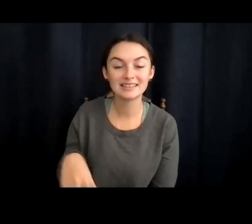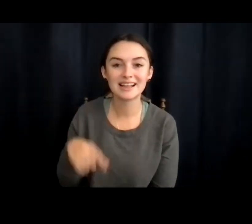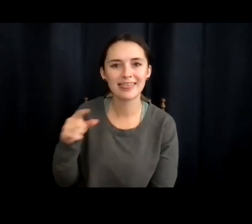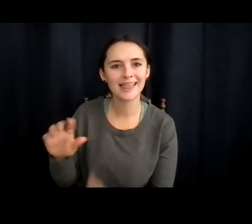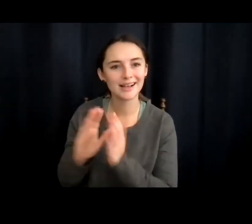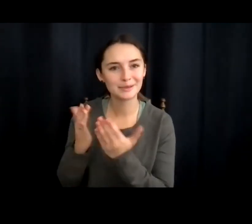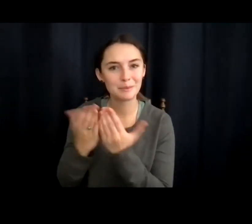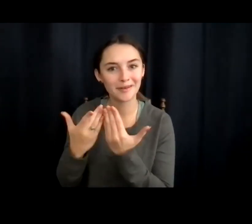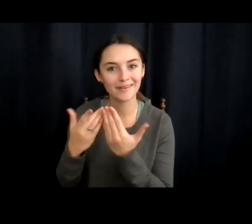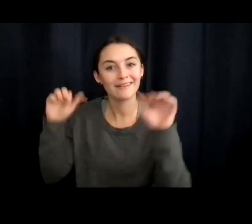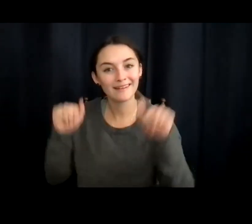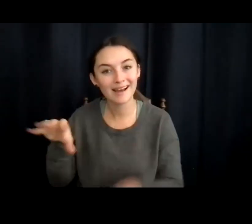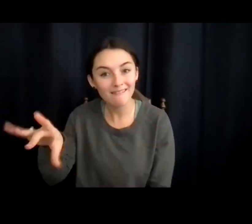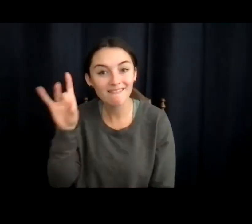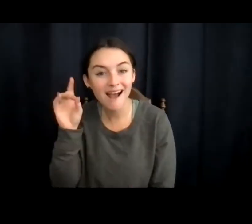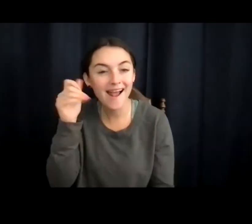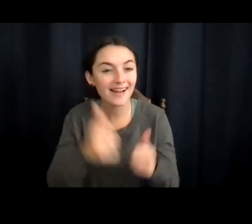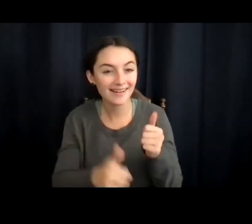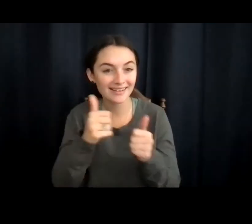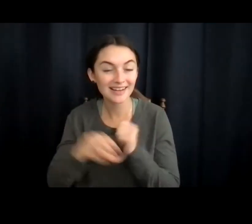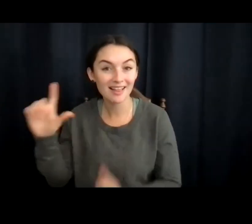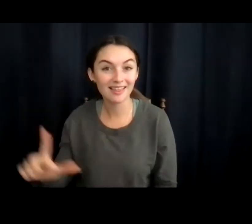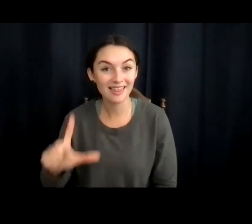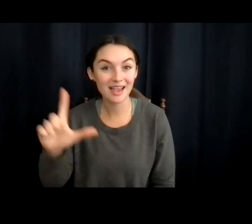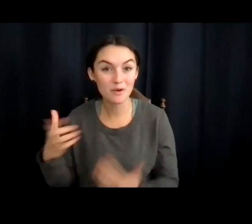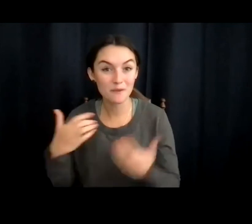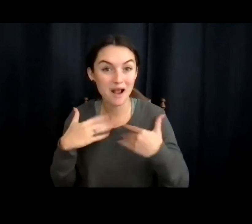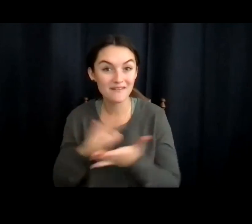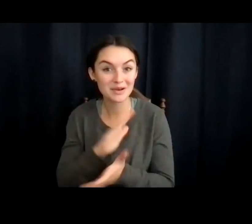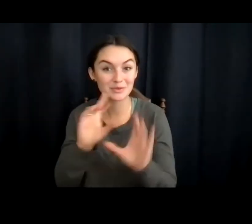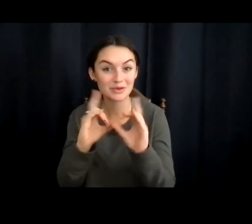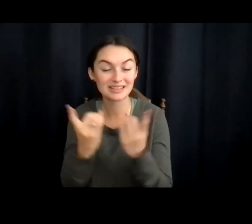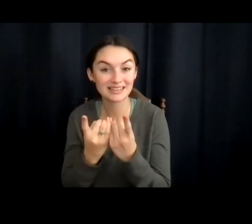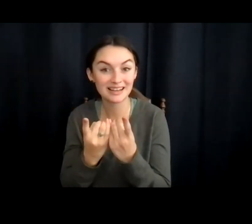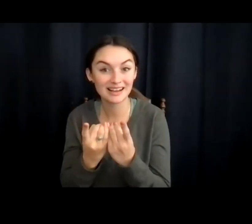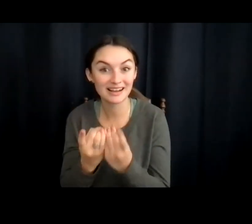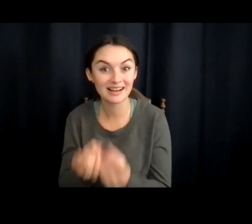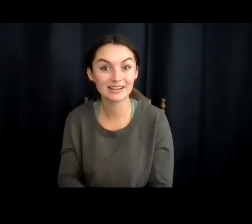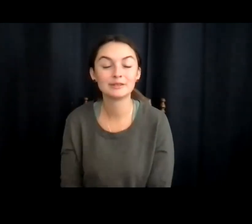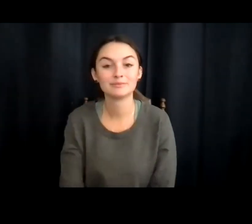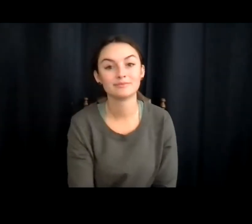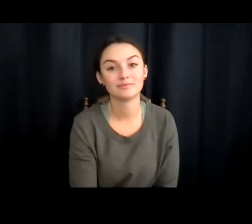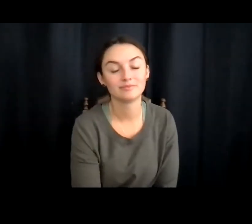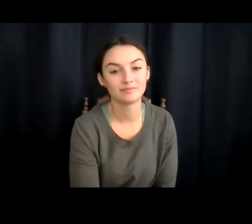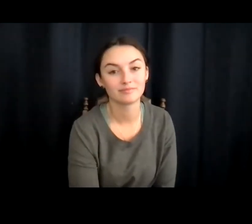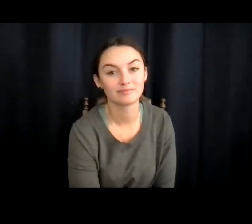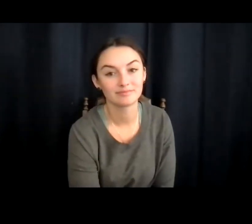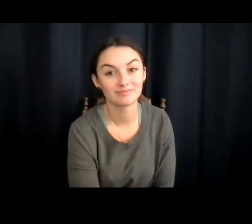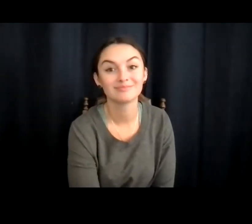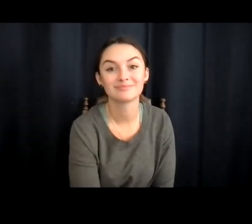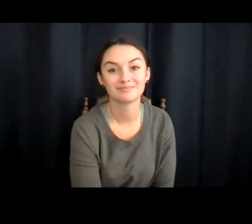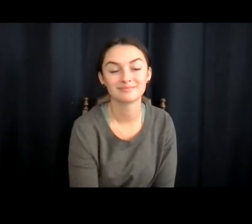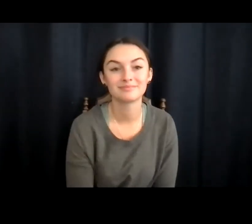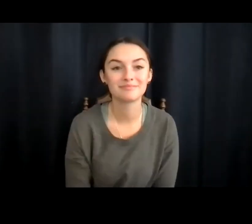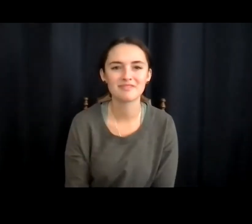single library, I believe, in our school district. So if this is one you will want to engage further in, because there's lots of